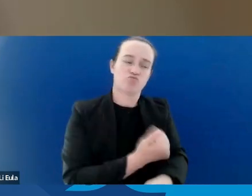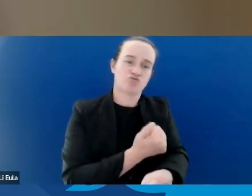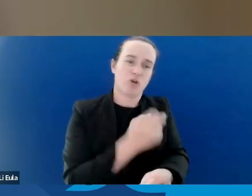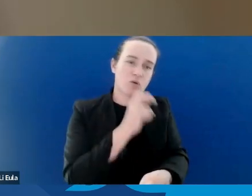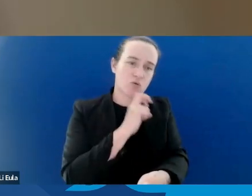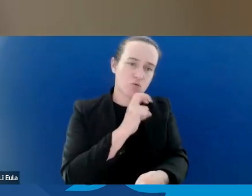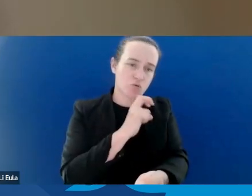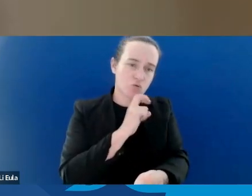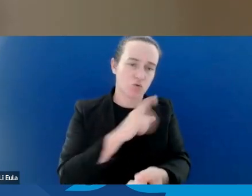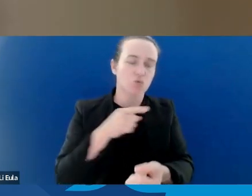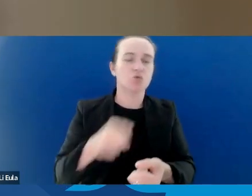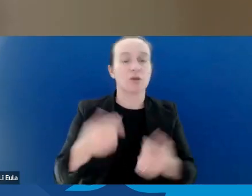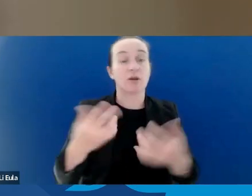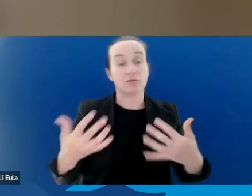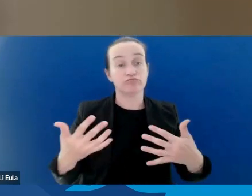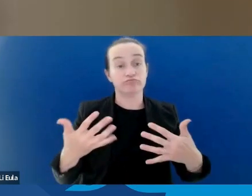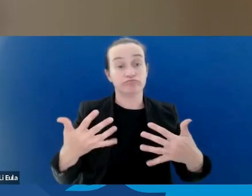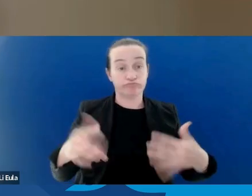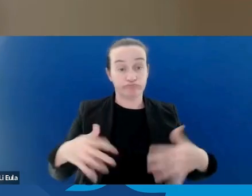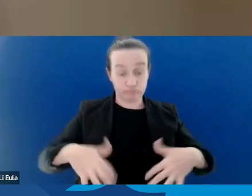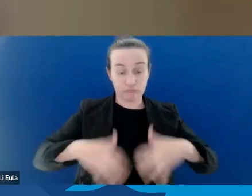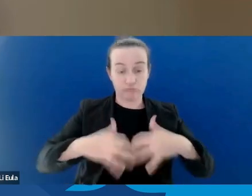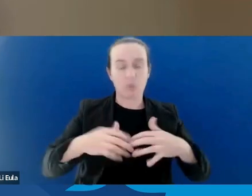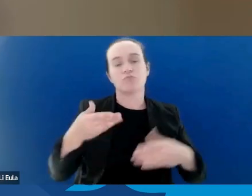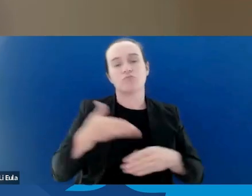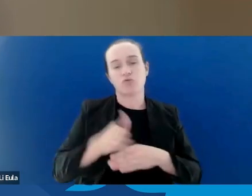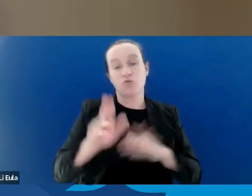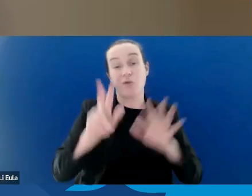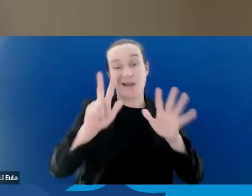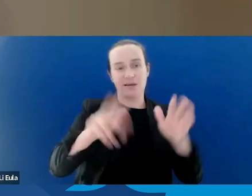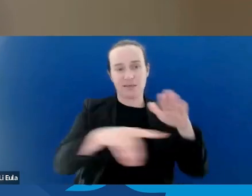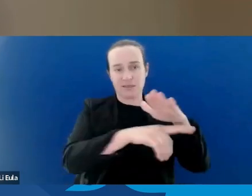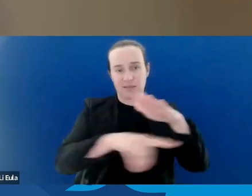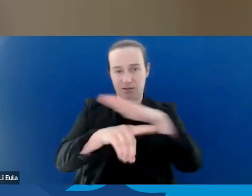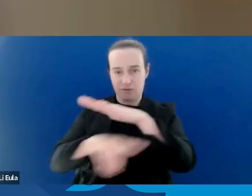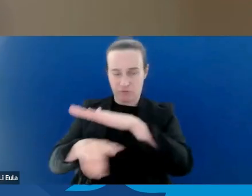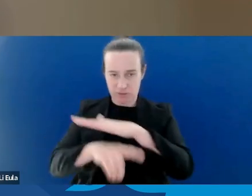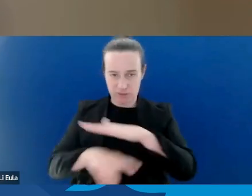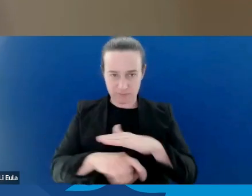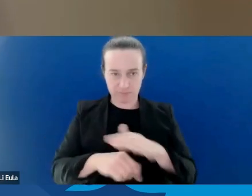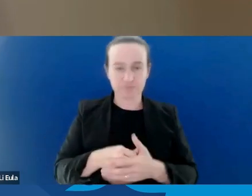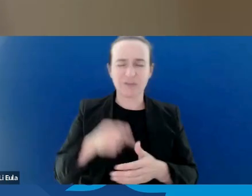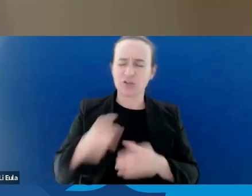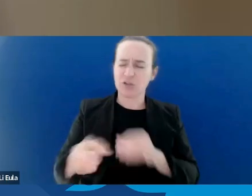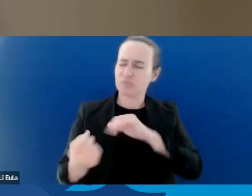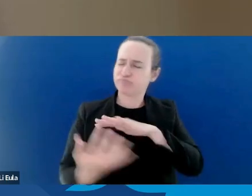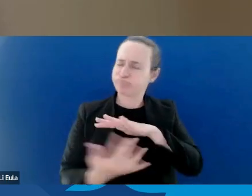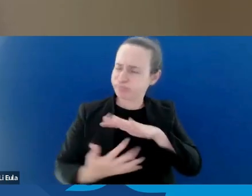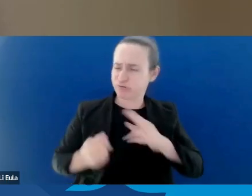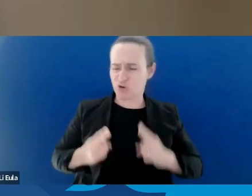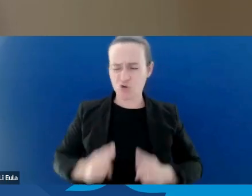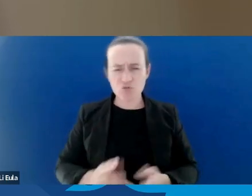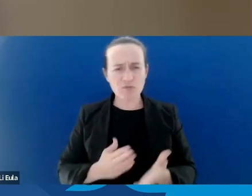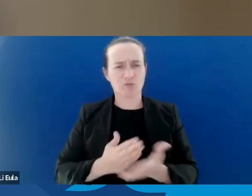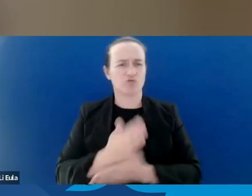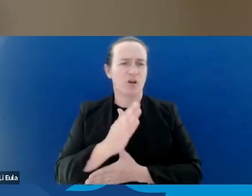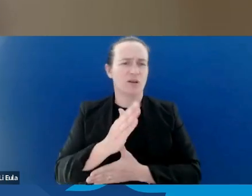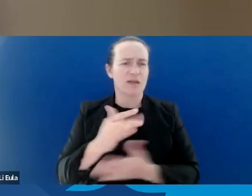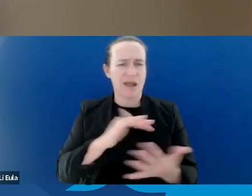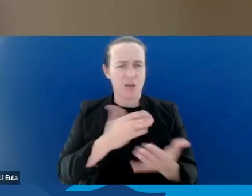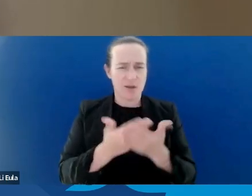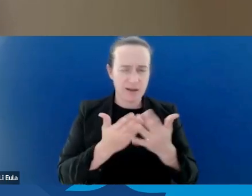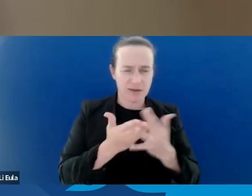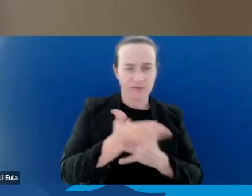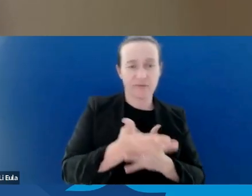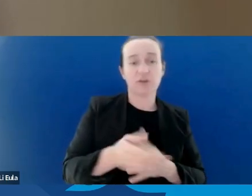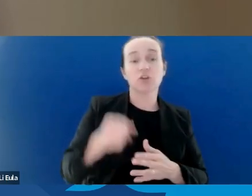implemented across 8 districts in South Africa. Passionate about human rights and evidence-based interventions, she bridges this policy